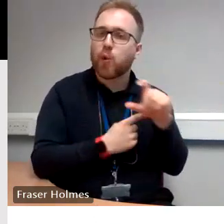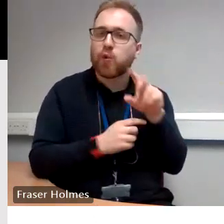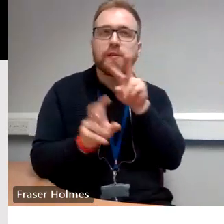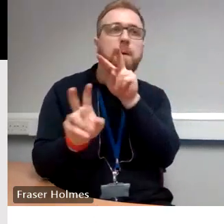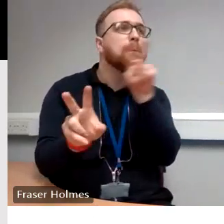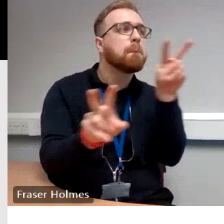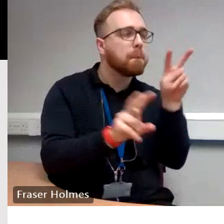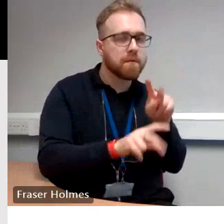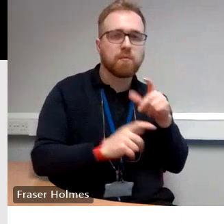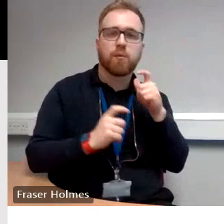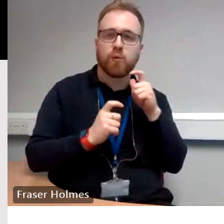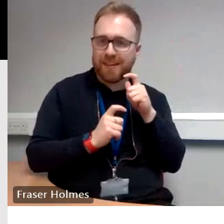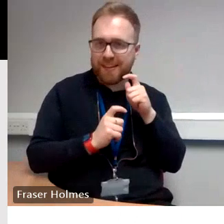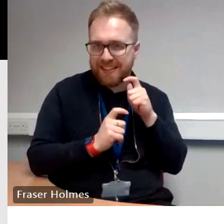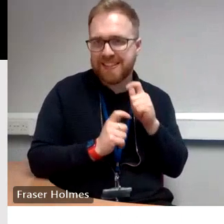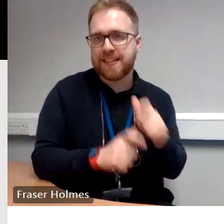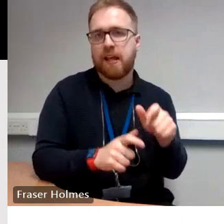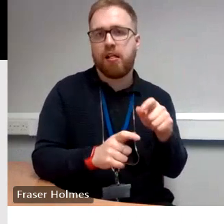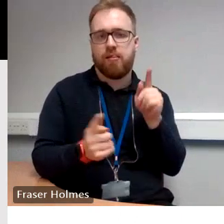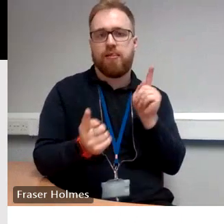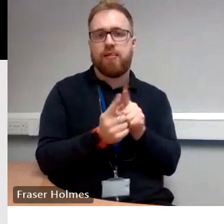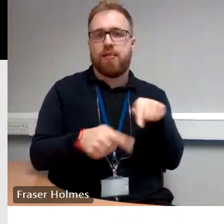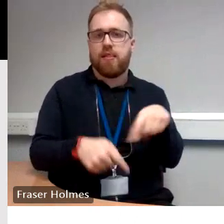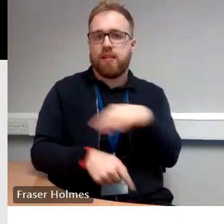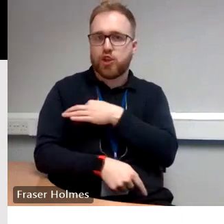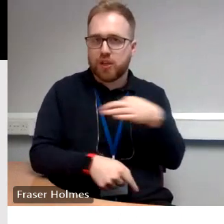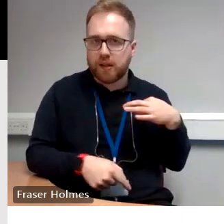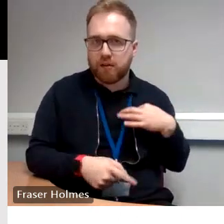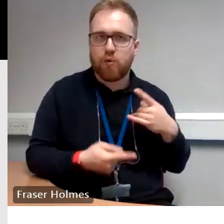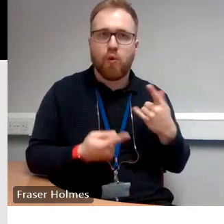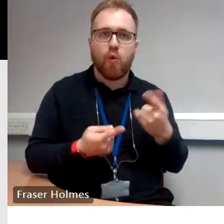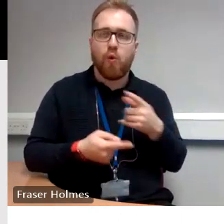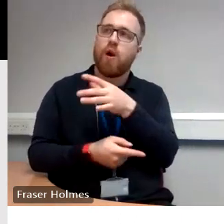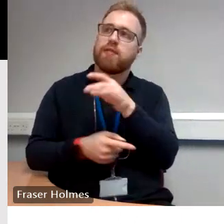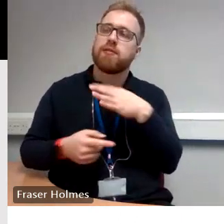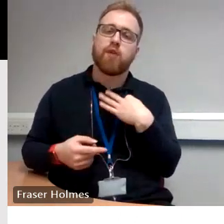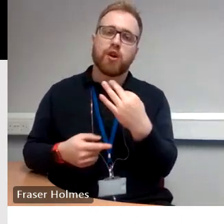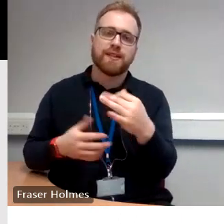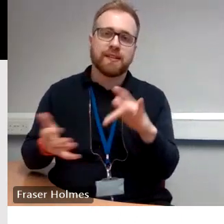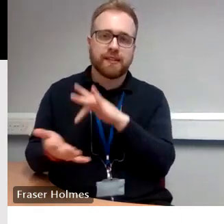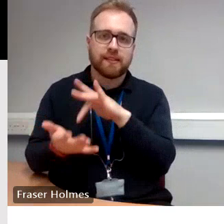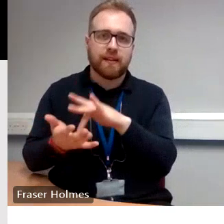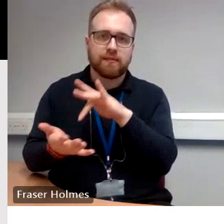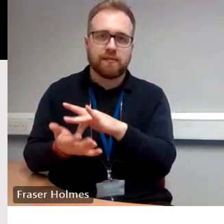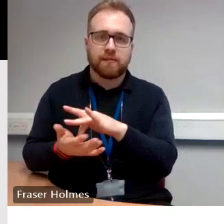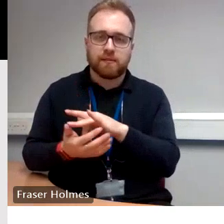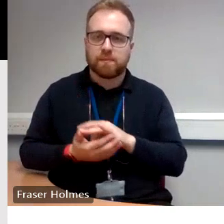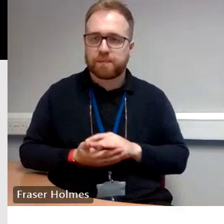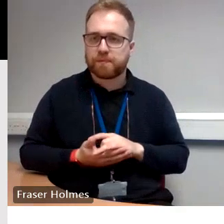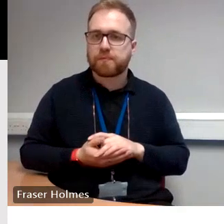again, we still see patients in the practice or at the volunteer centres. So